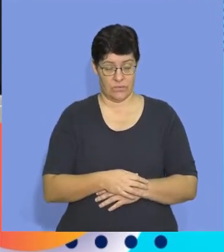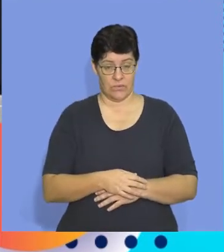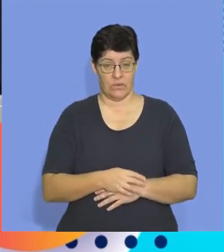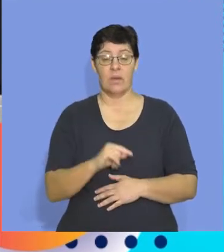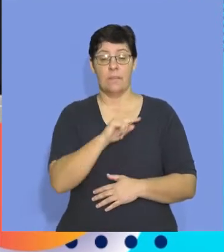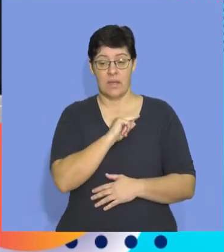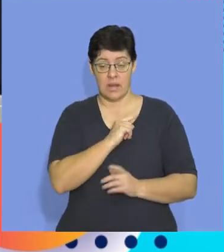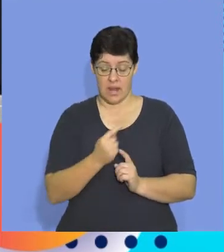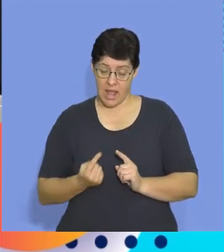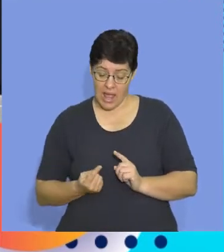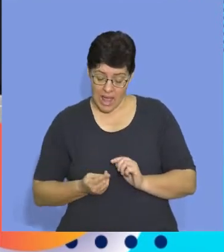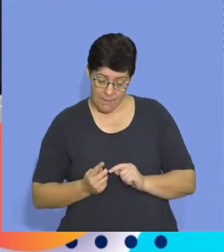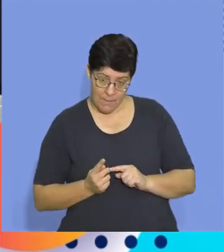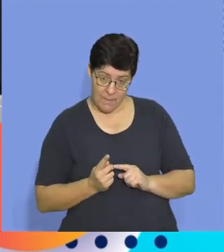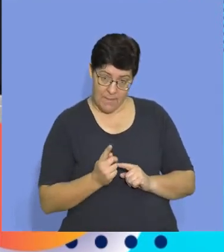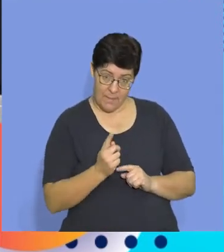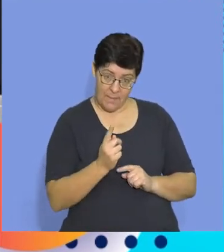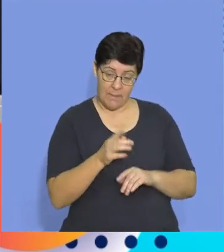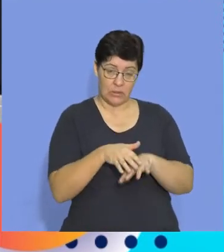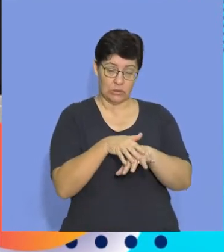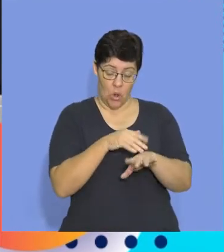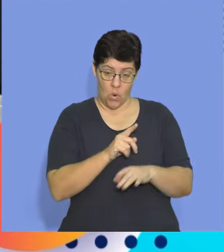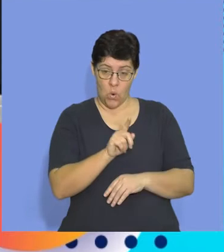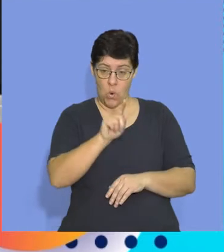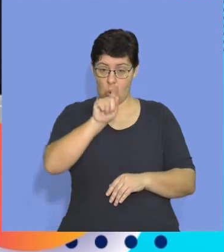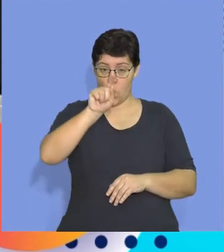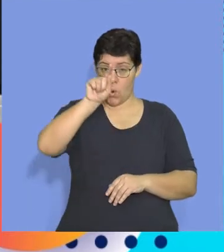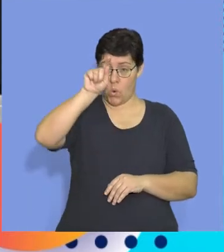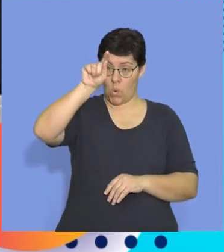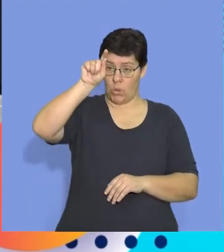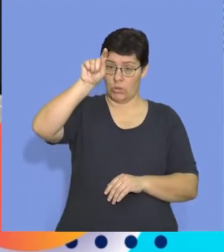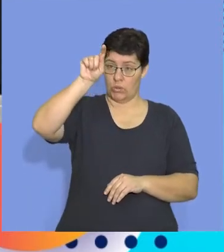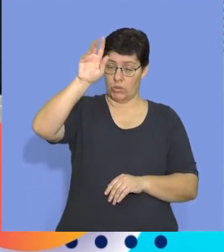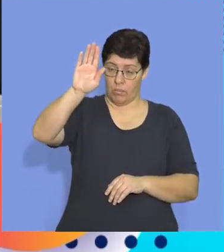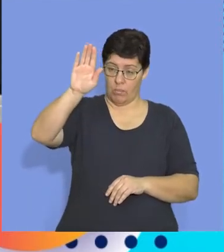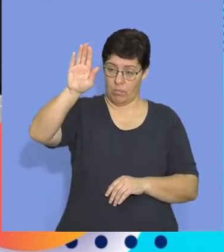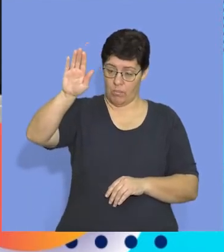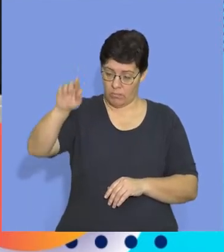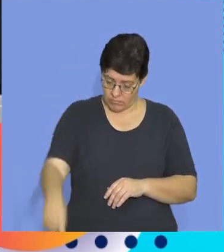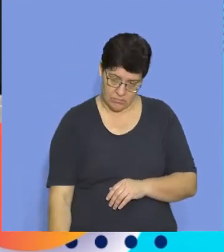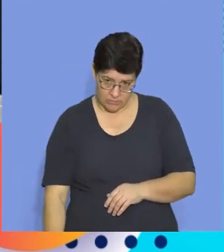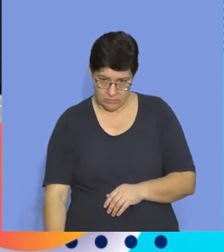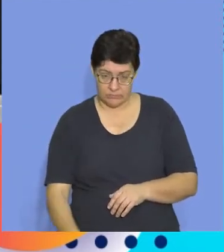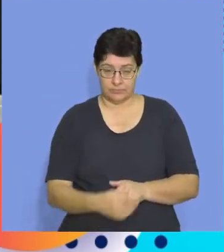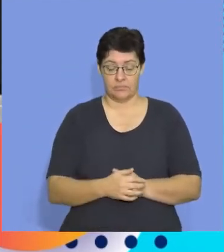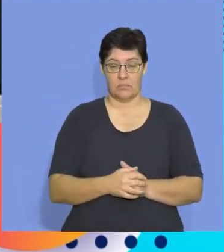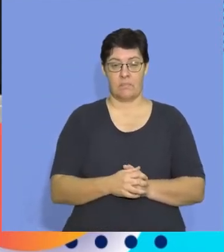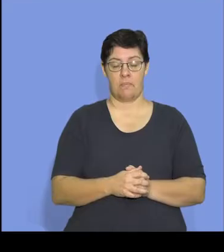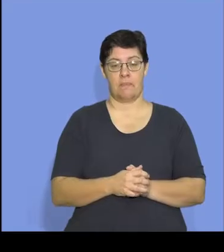it goes up, it's going to slow down, and maybe somewhere along the line it's going to stop, and then it's going to come back down,